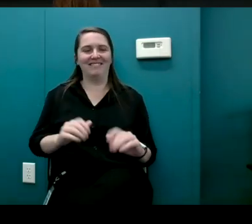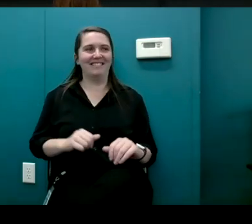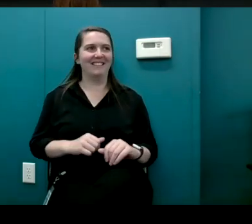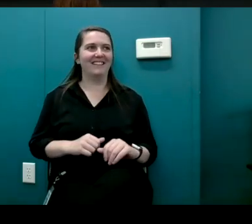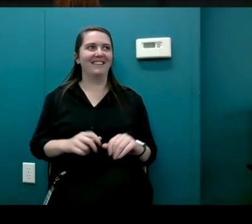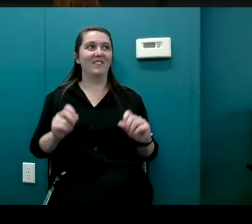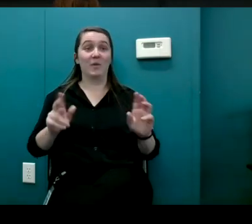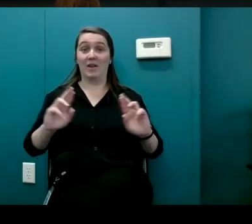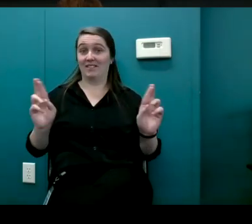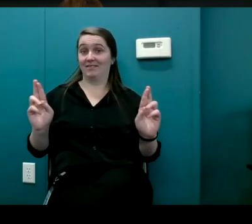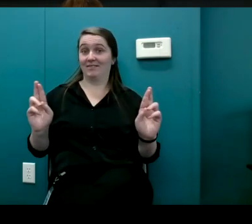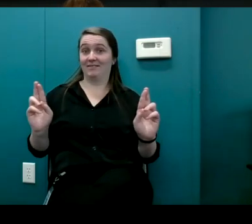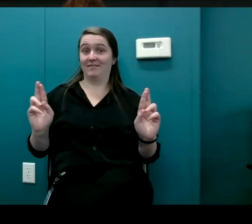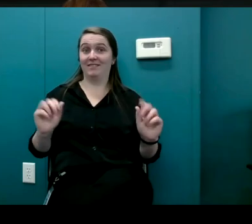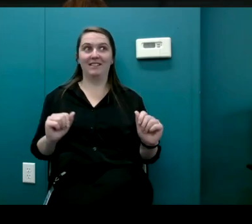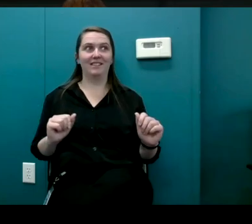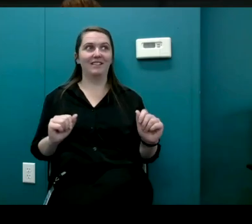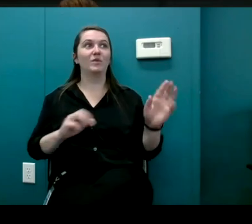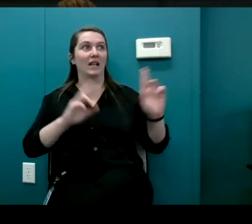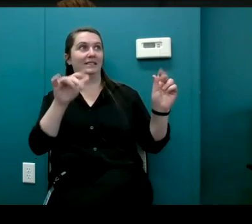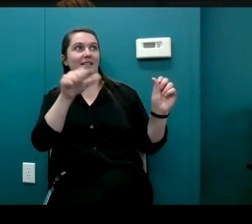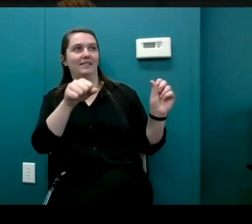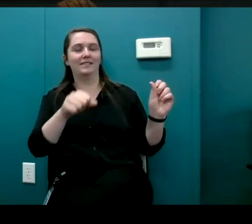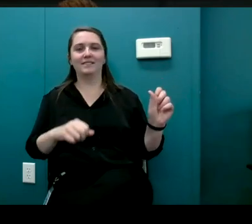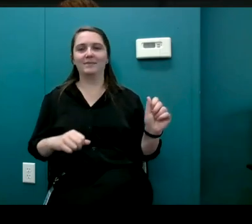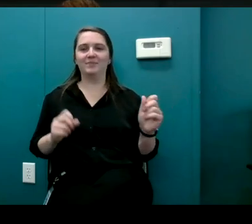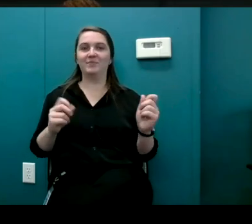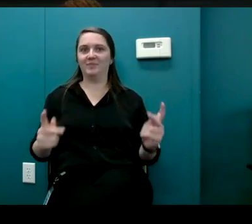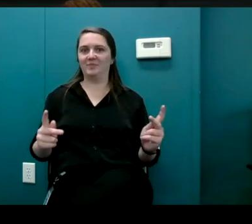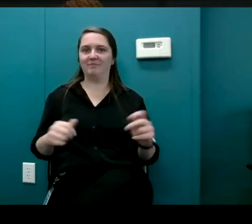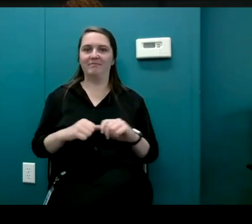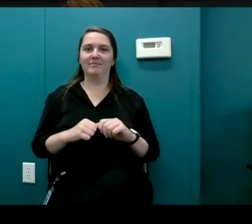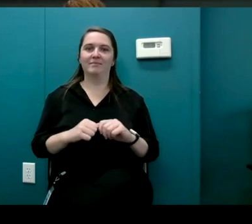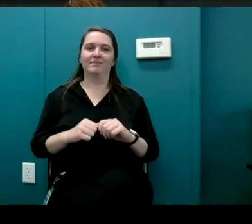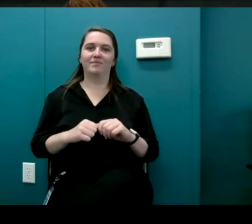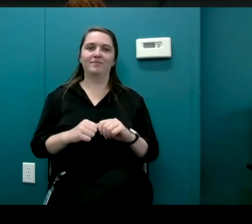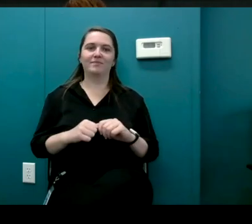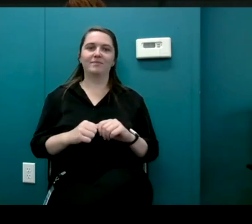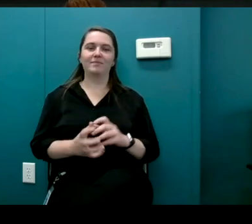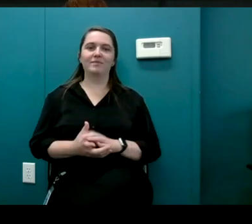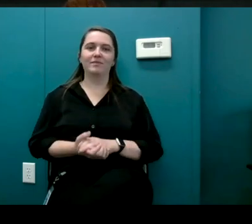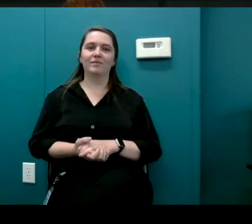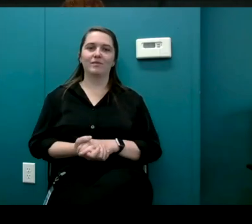Okay, are we ready? We are ready. Okay.